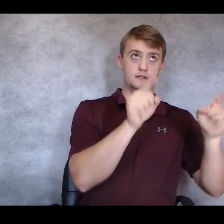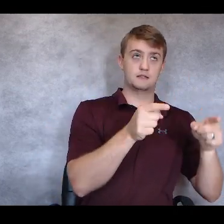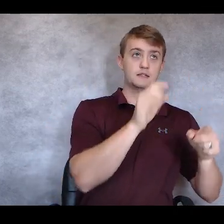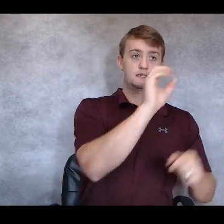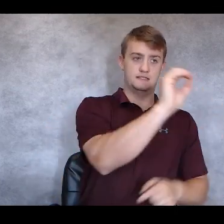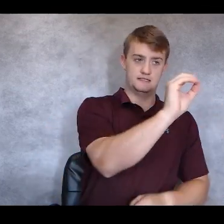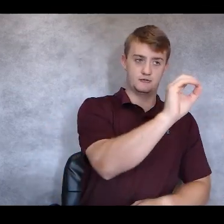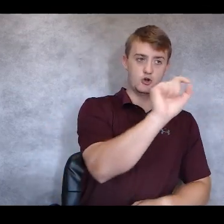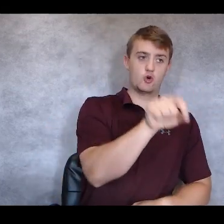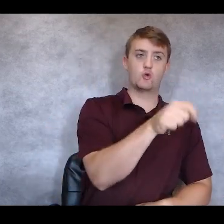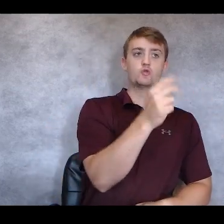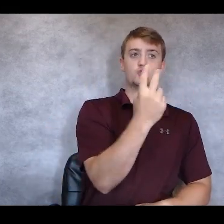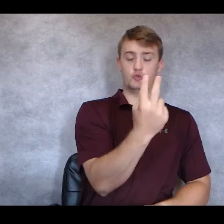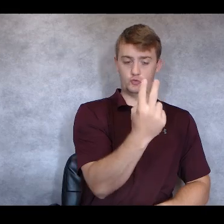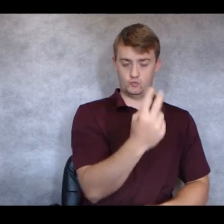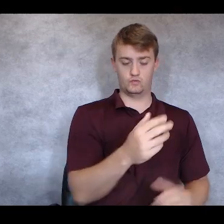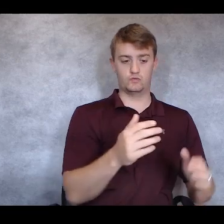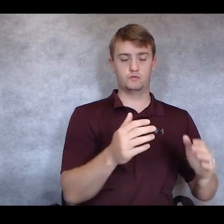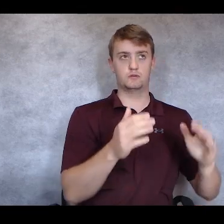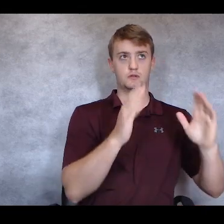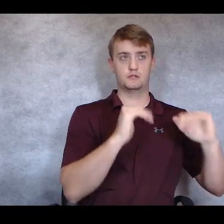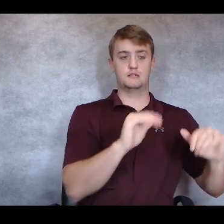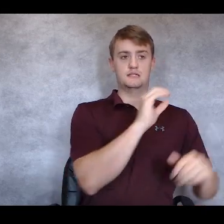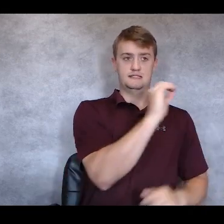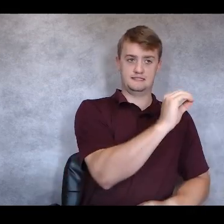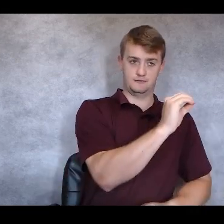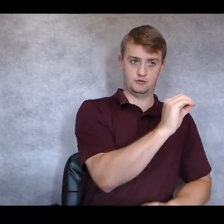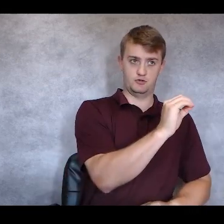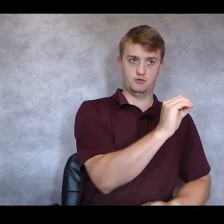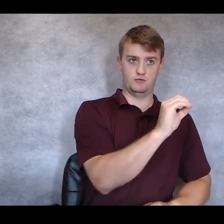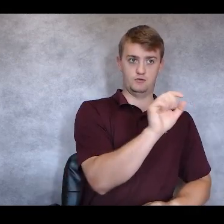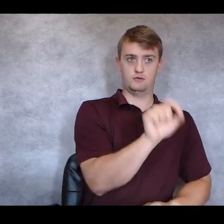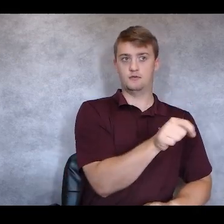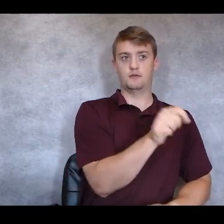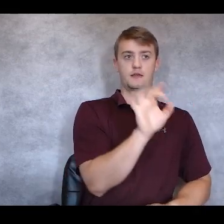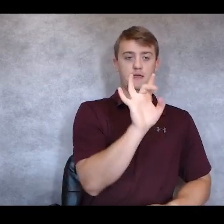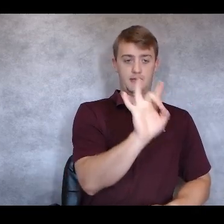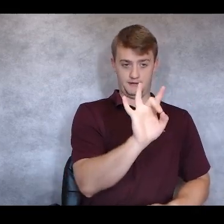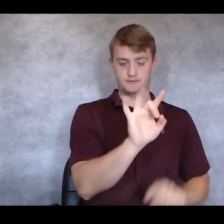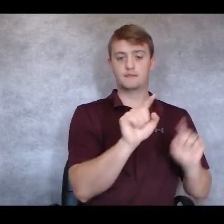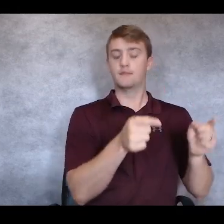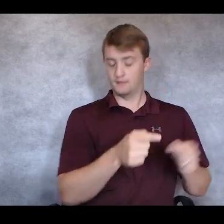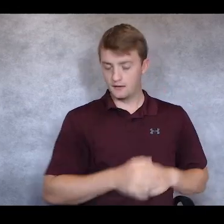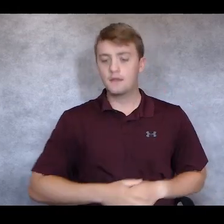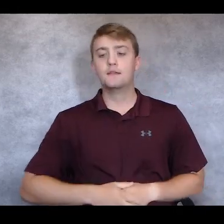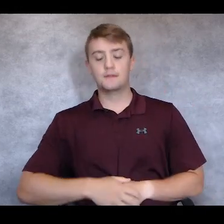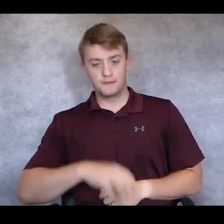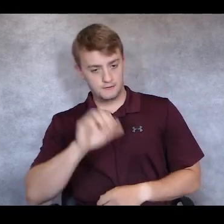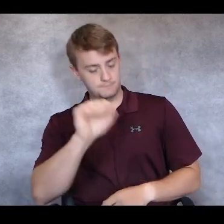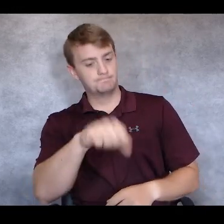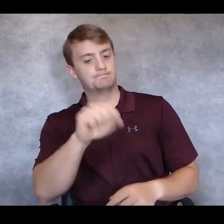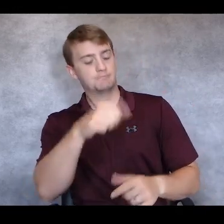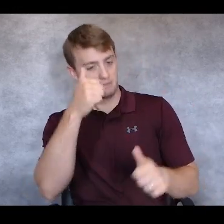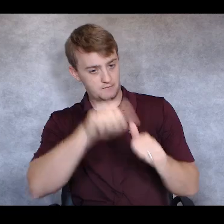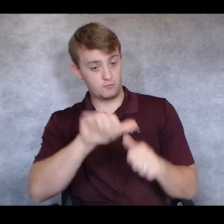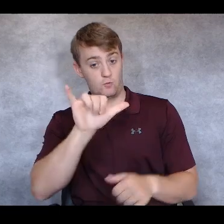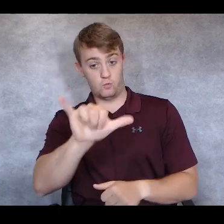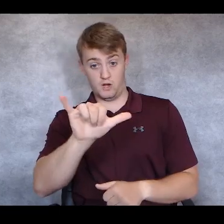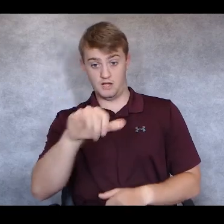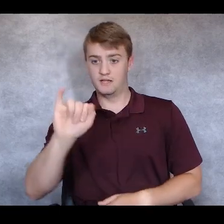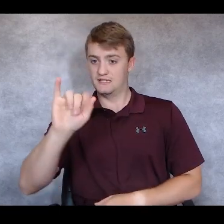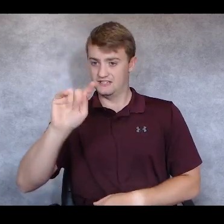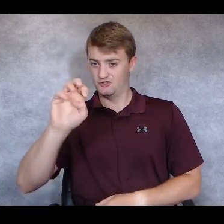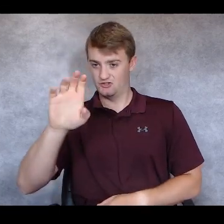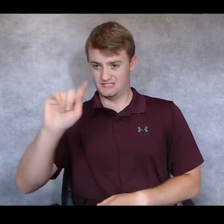0, 2, and 0, 8. Right. So remember, the y-intercept is